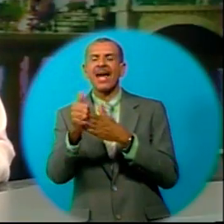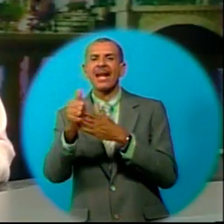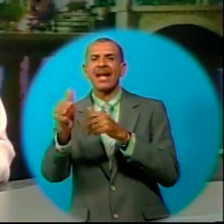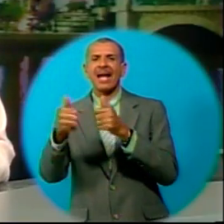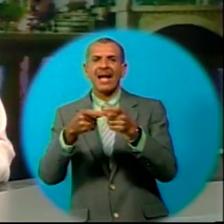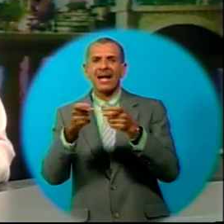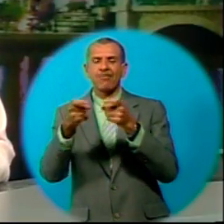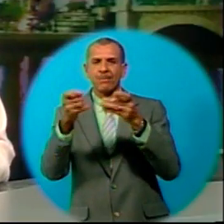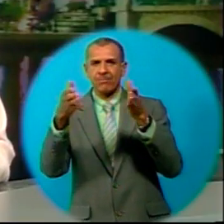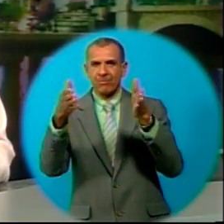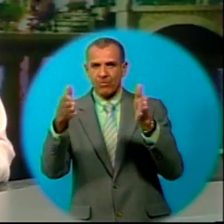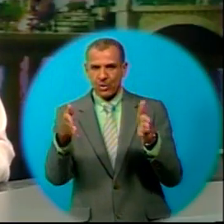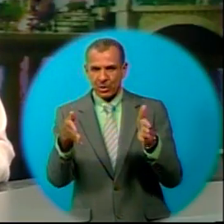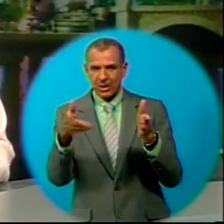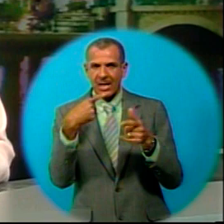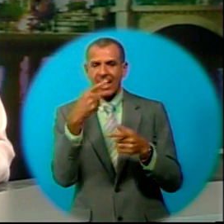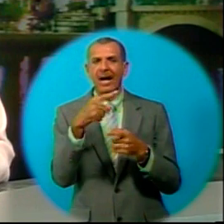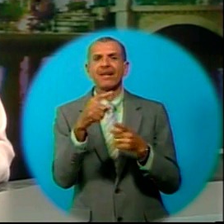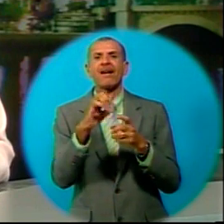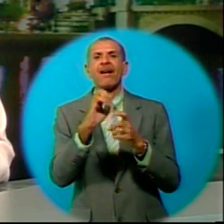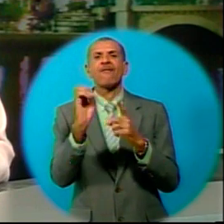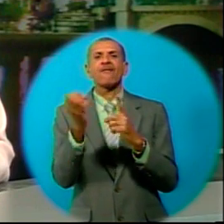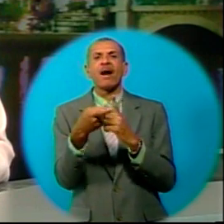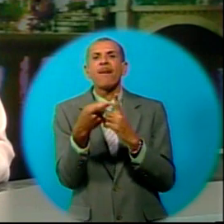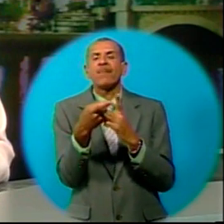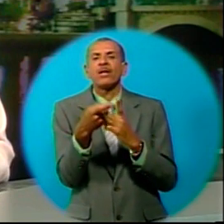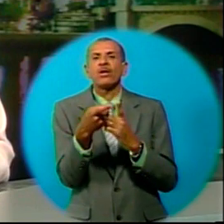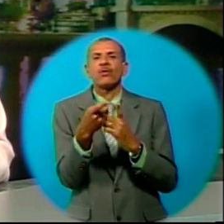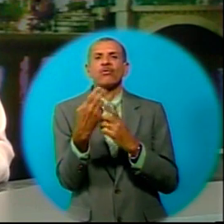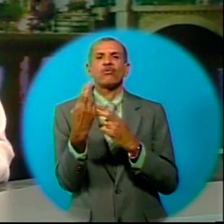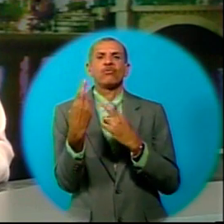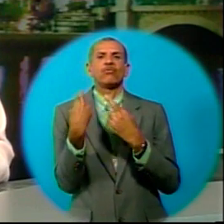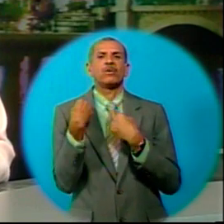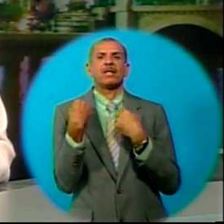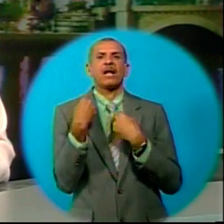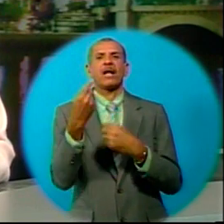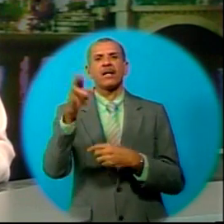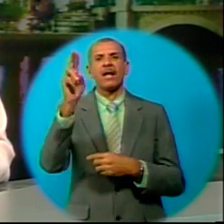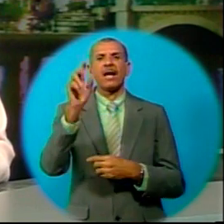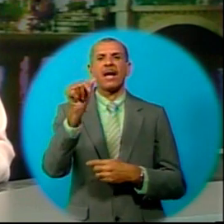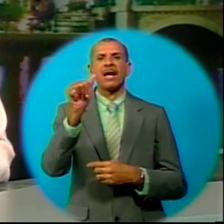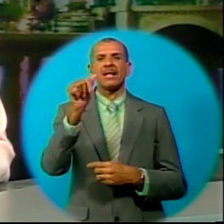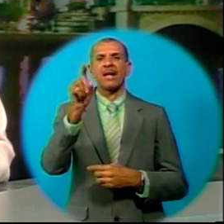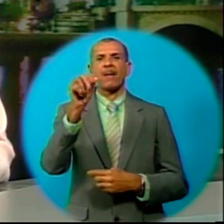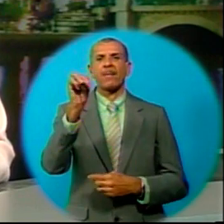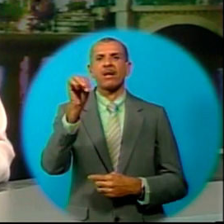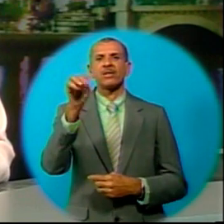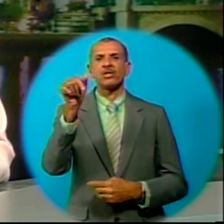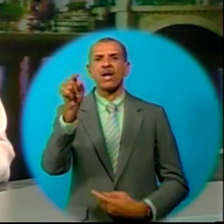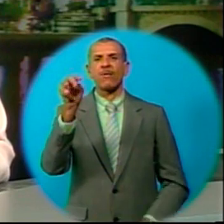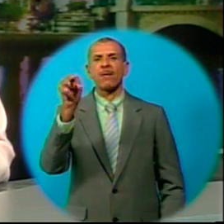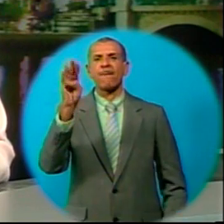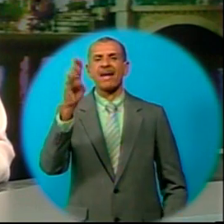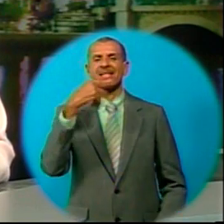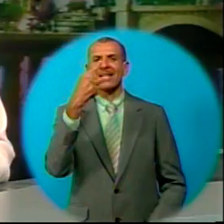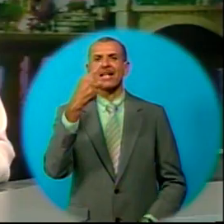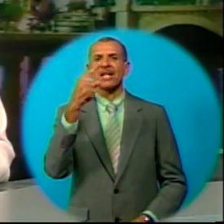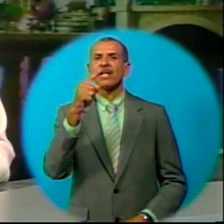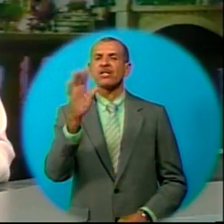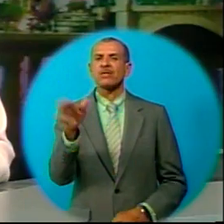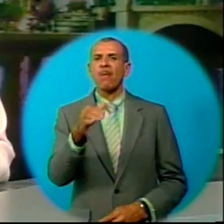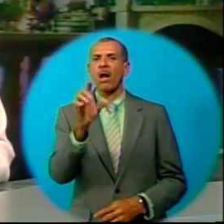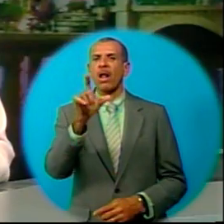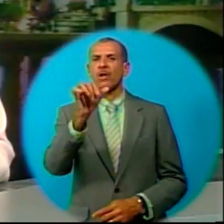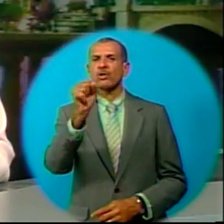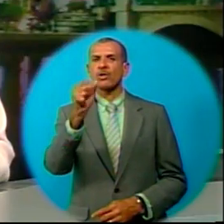Presidential advisor on the environment, retired Rear Admiral Gary Best, said large and small solar energy producers can